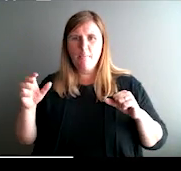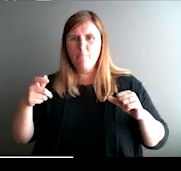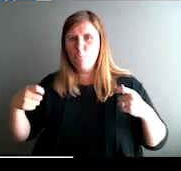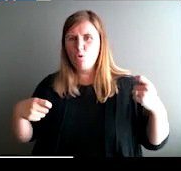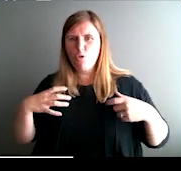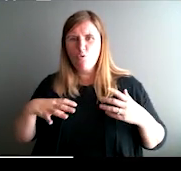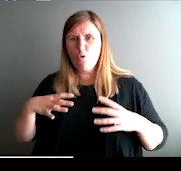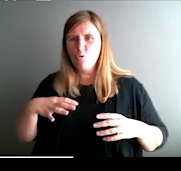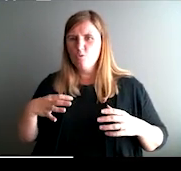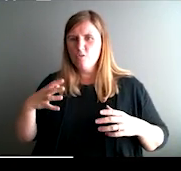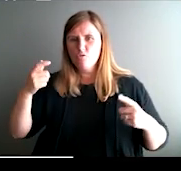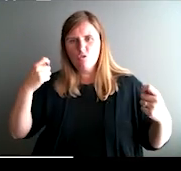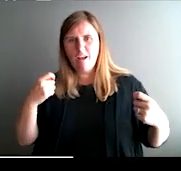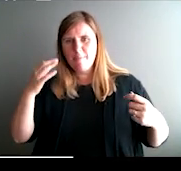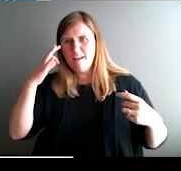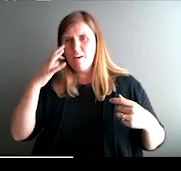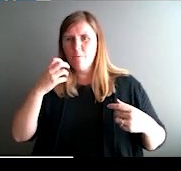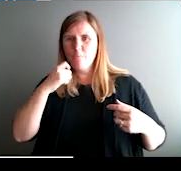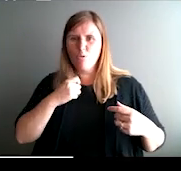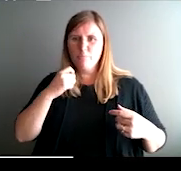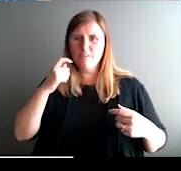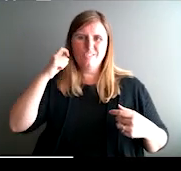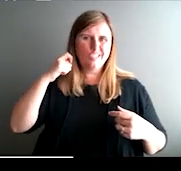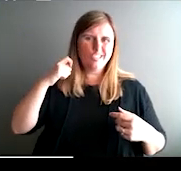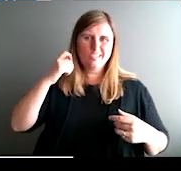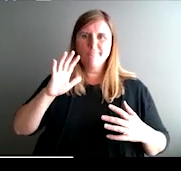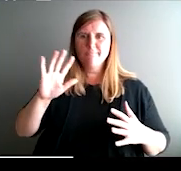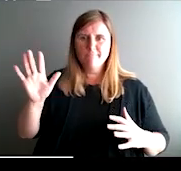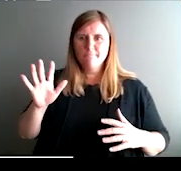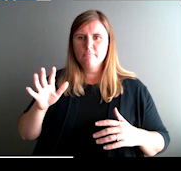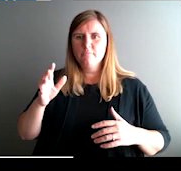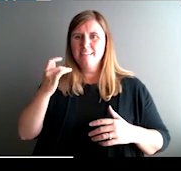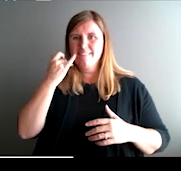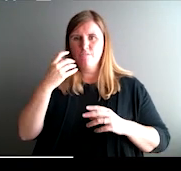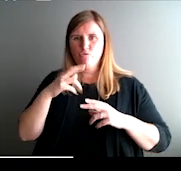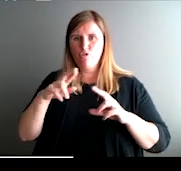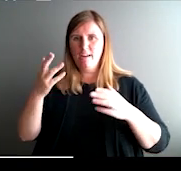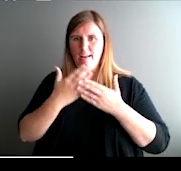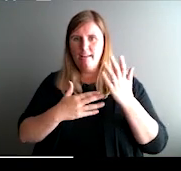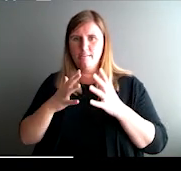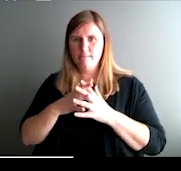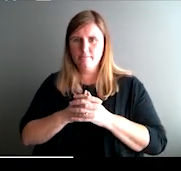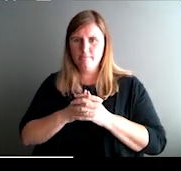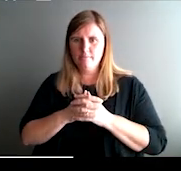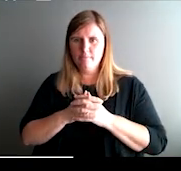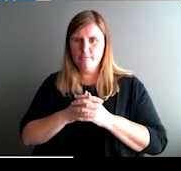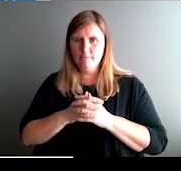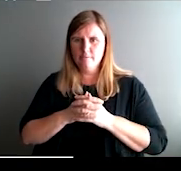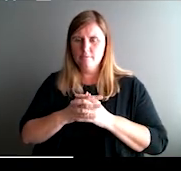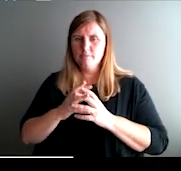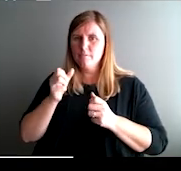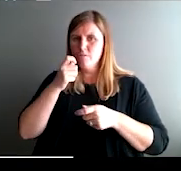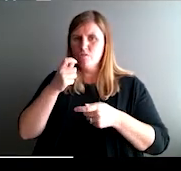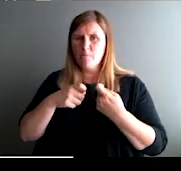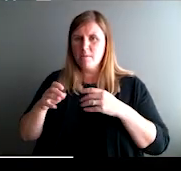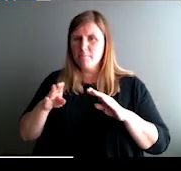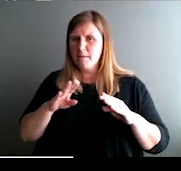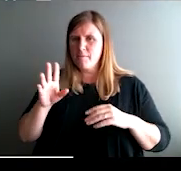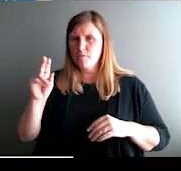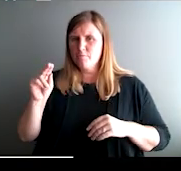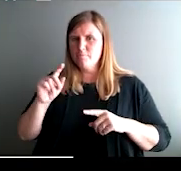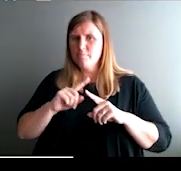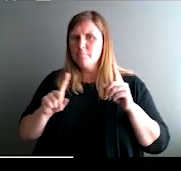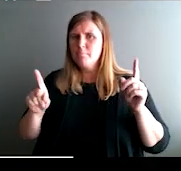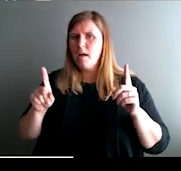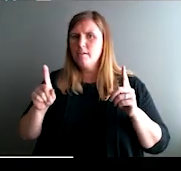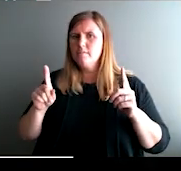clothes, grab hair, pull beards or earrings or anything if you're in ready hands. So this isn't a replacement behavior necessarily, but